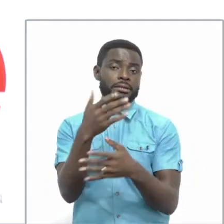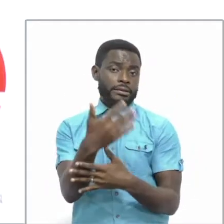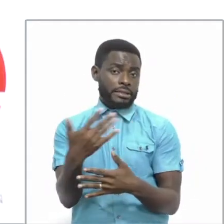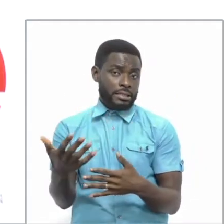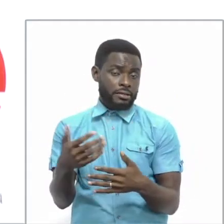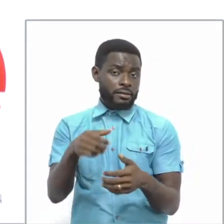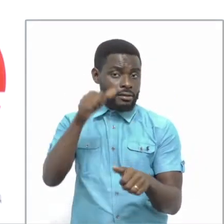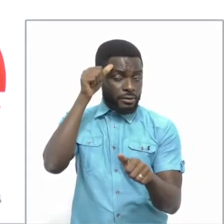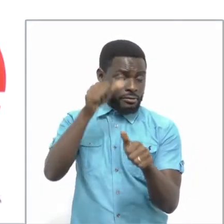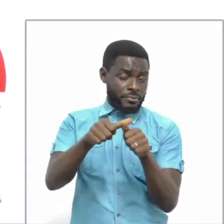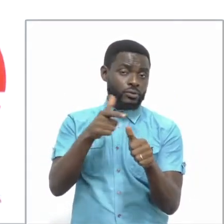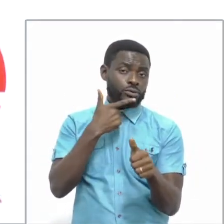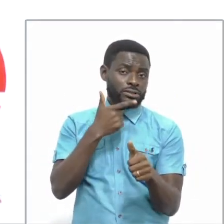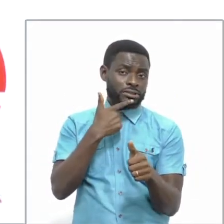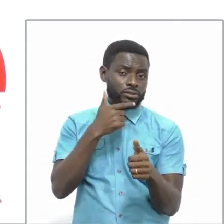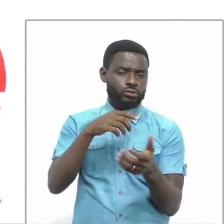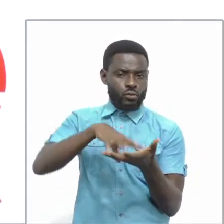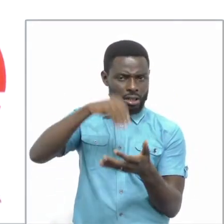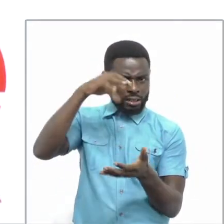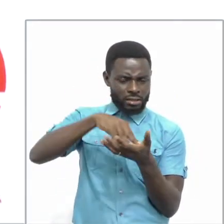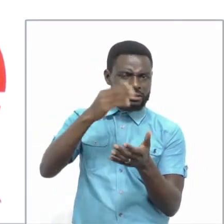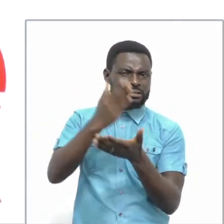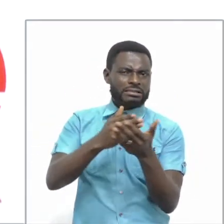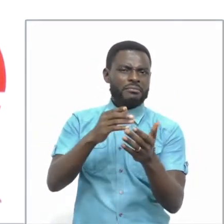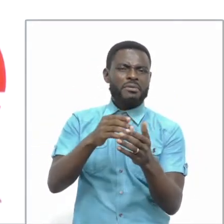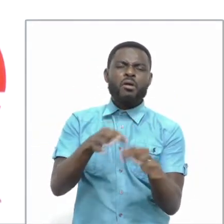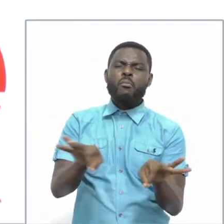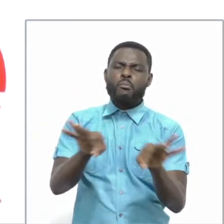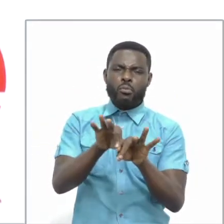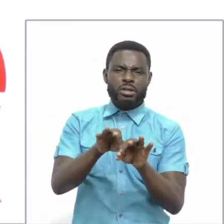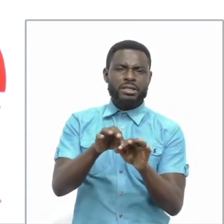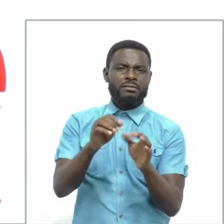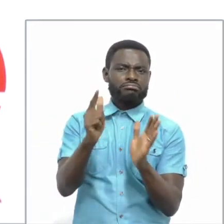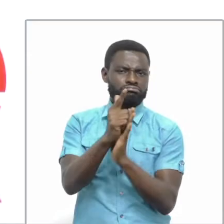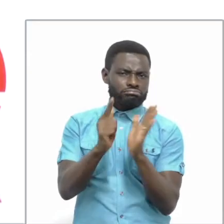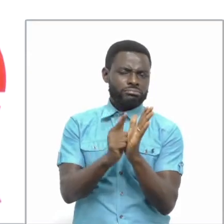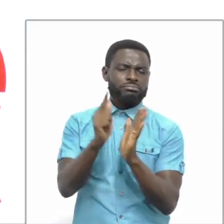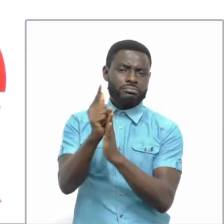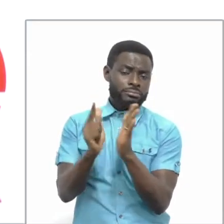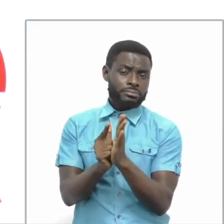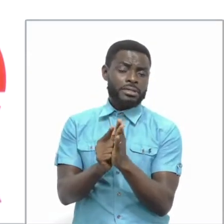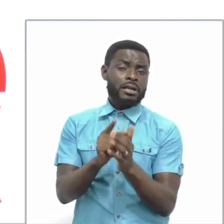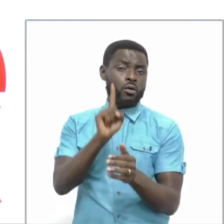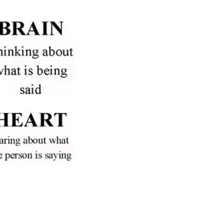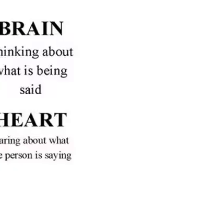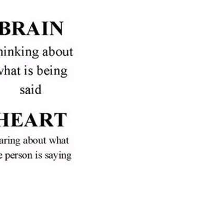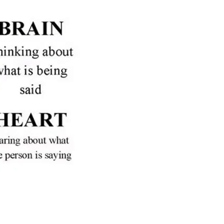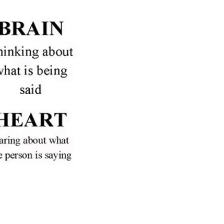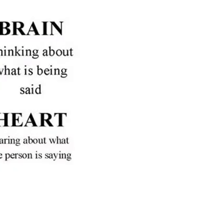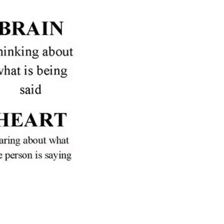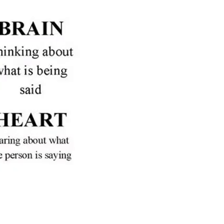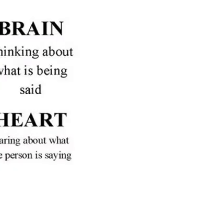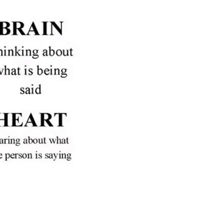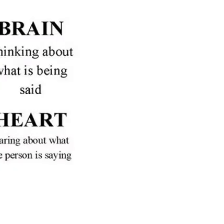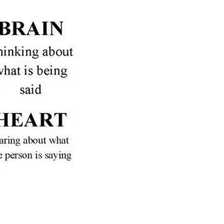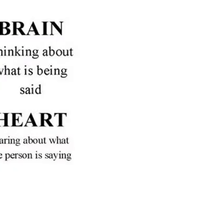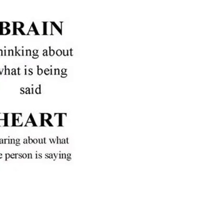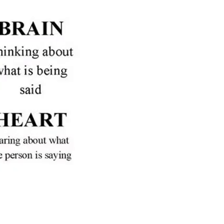we say you would learn some key principles. And one of those principles is